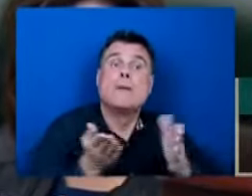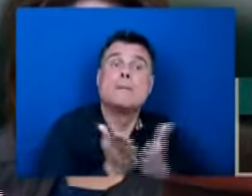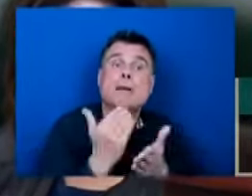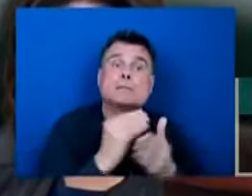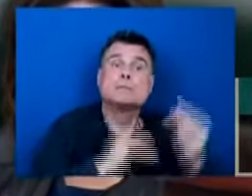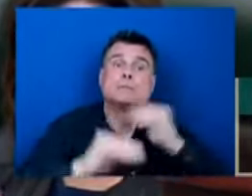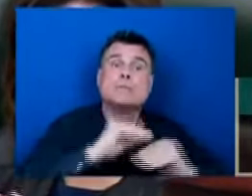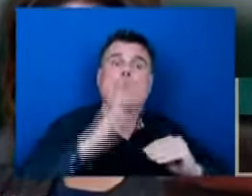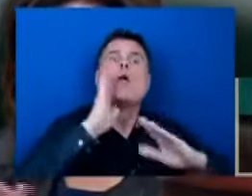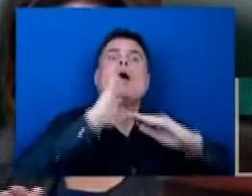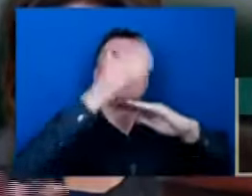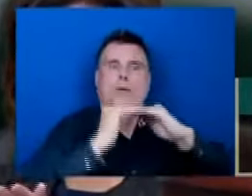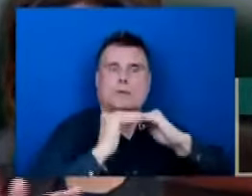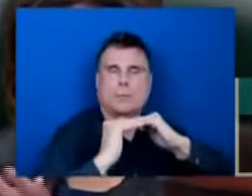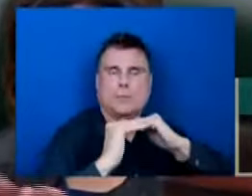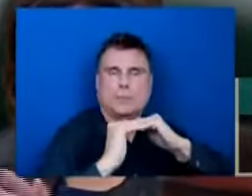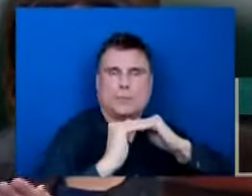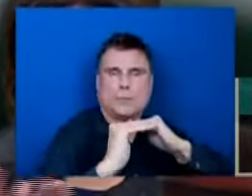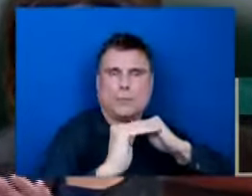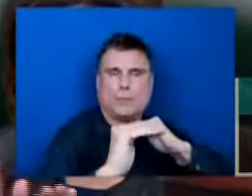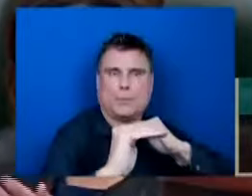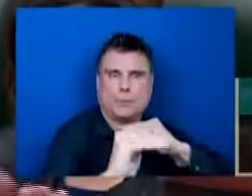Here.